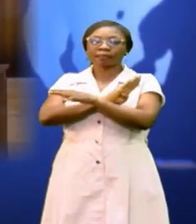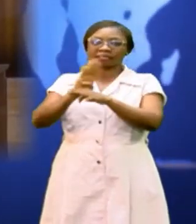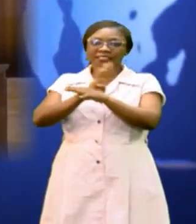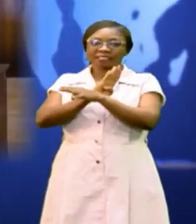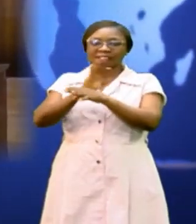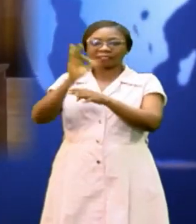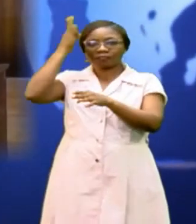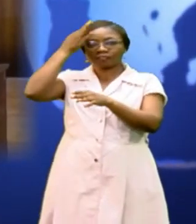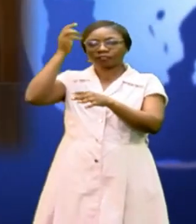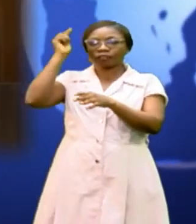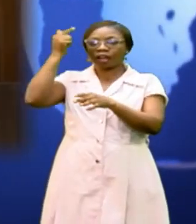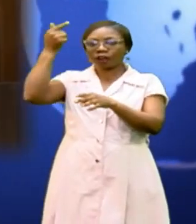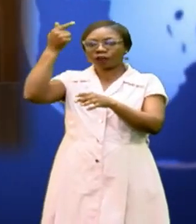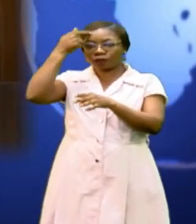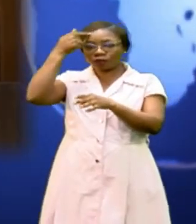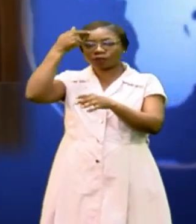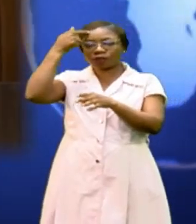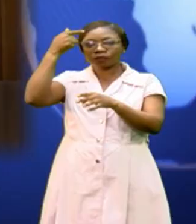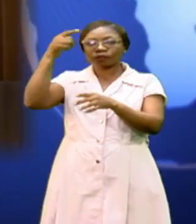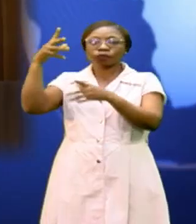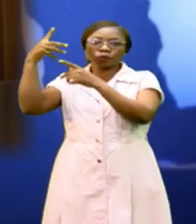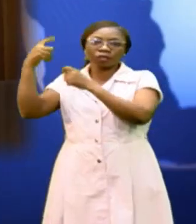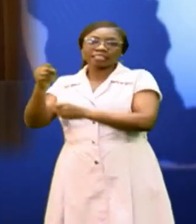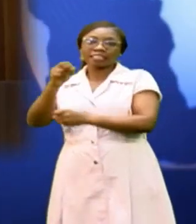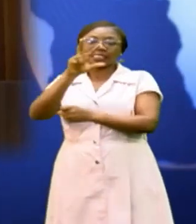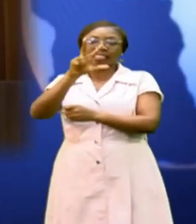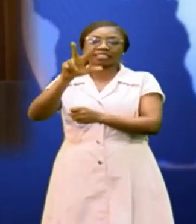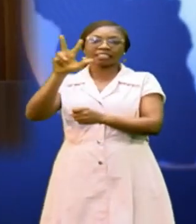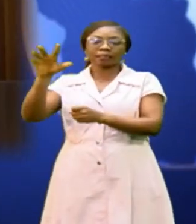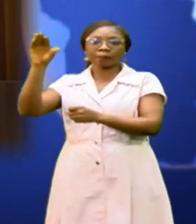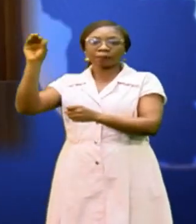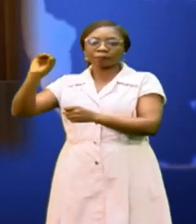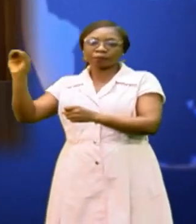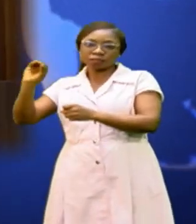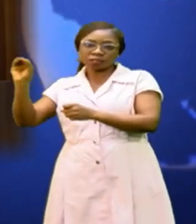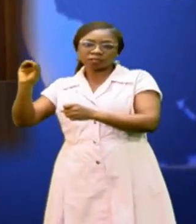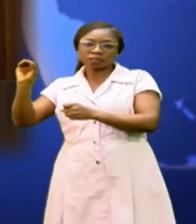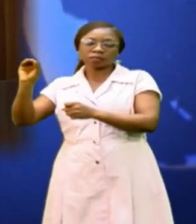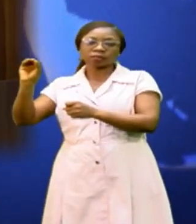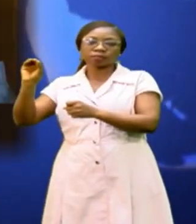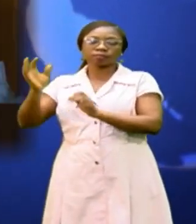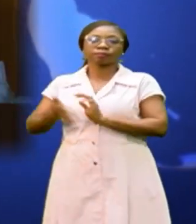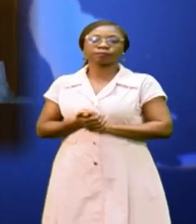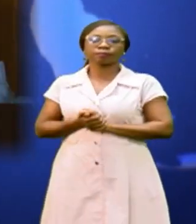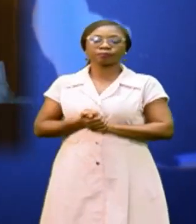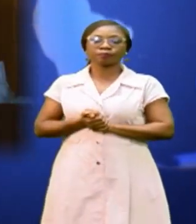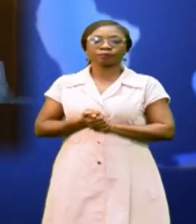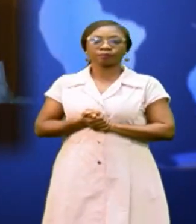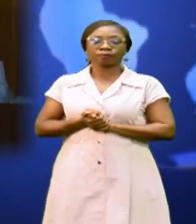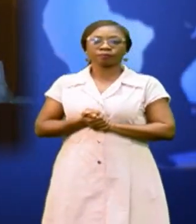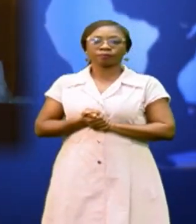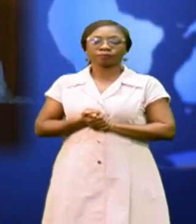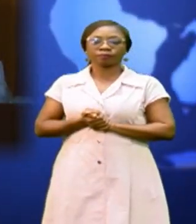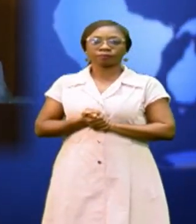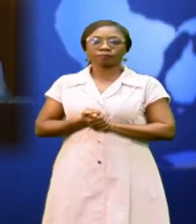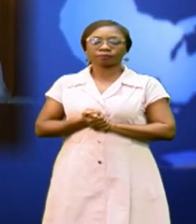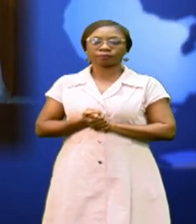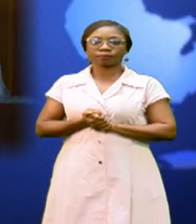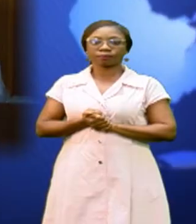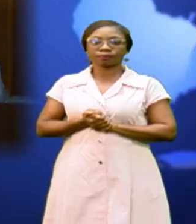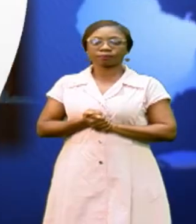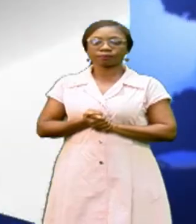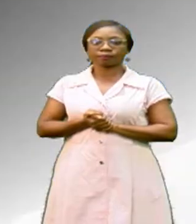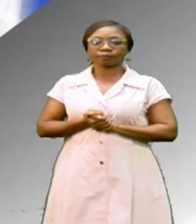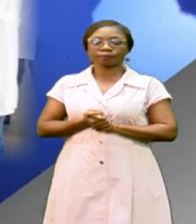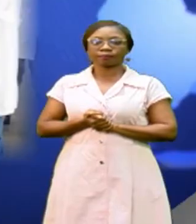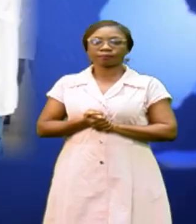Federal government slashes by 50% luxury bus transport fares and free train services for the